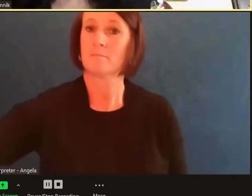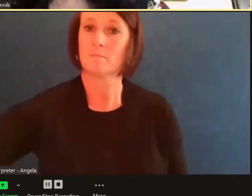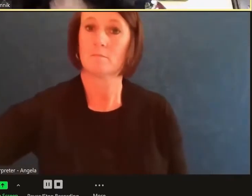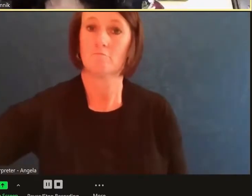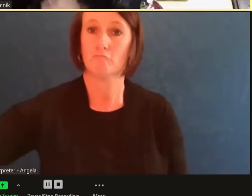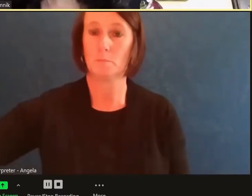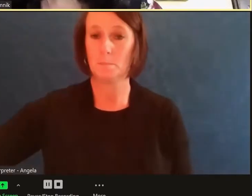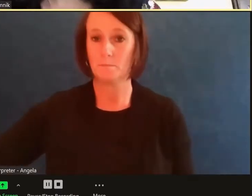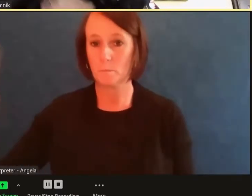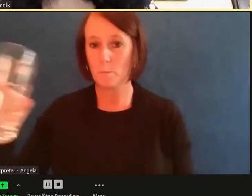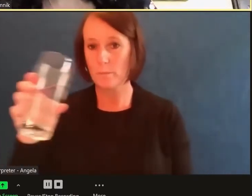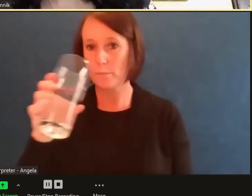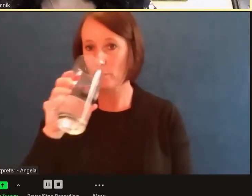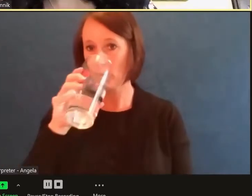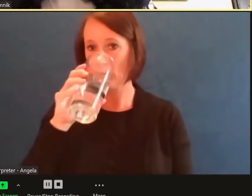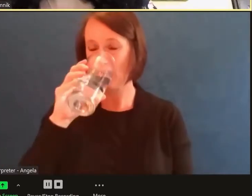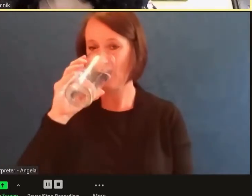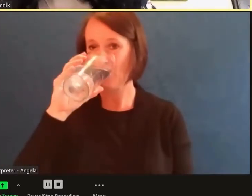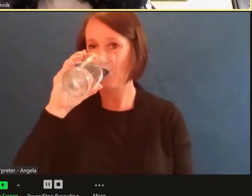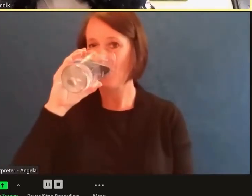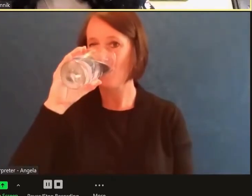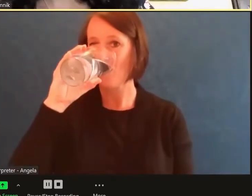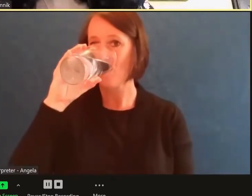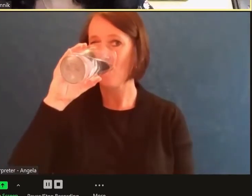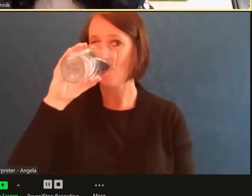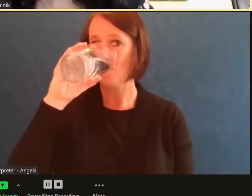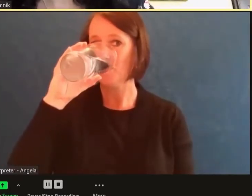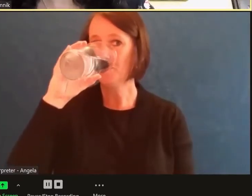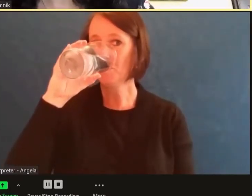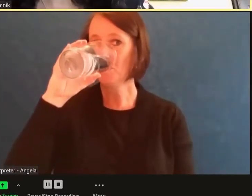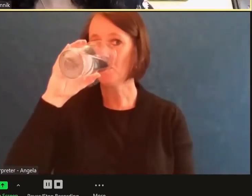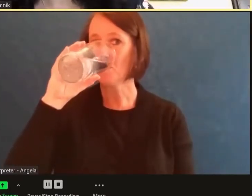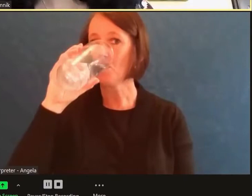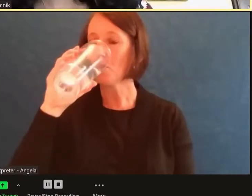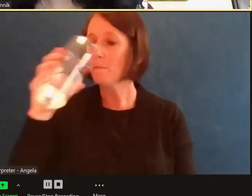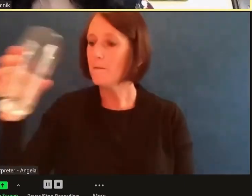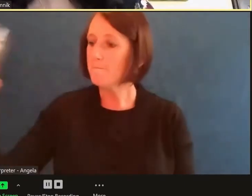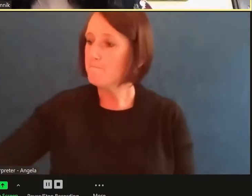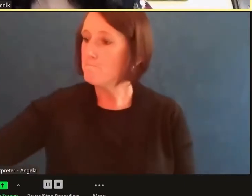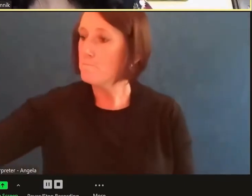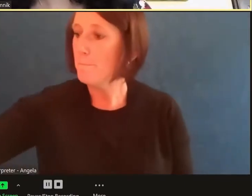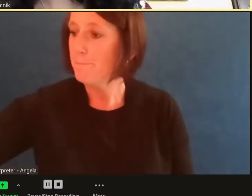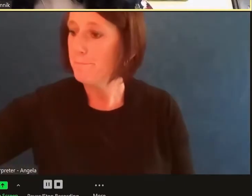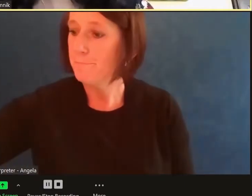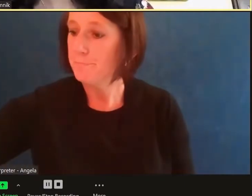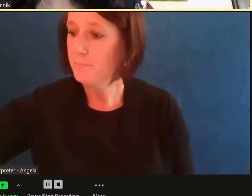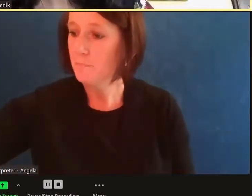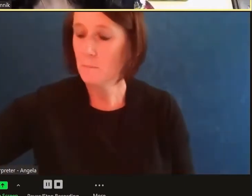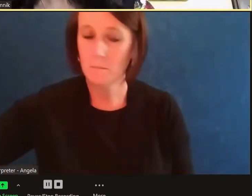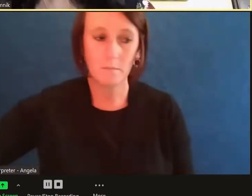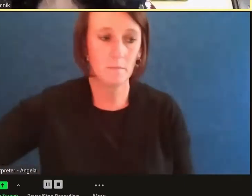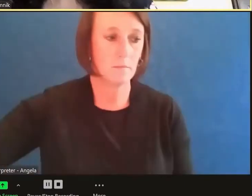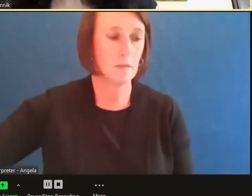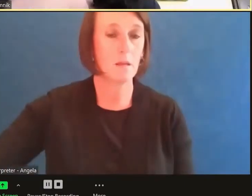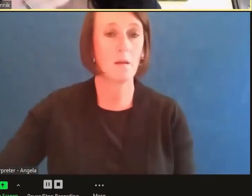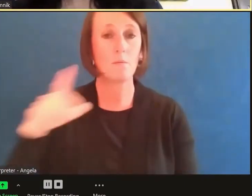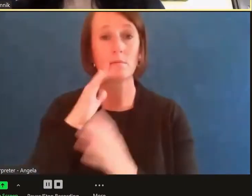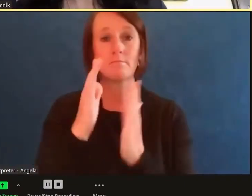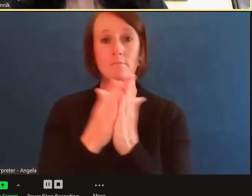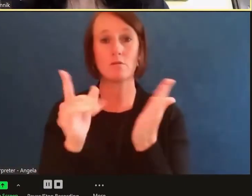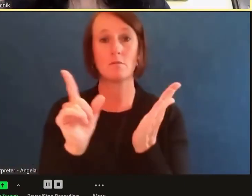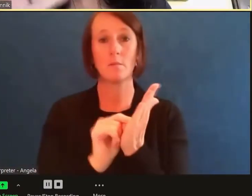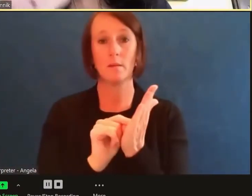I want to go to a book that you wrote in 2005 or published in 2005, Run, about